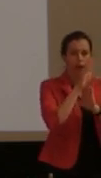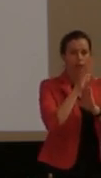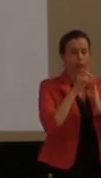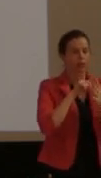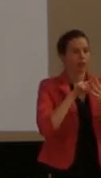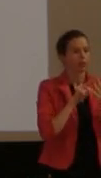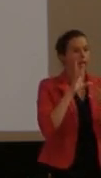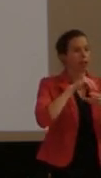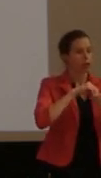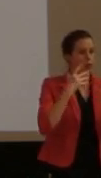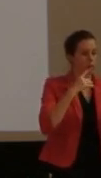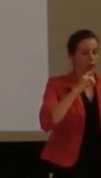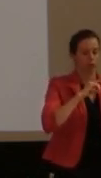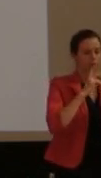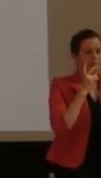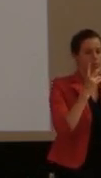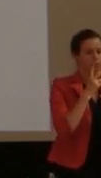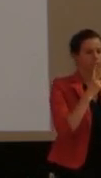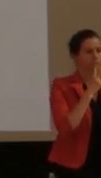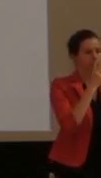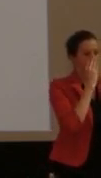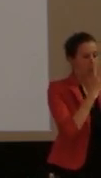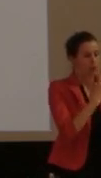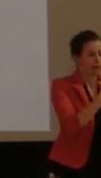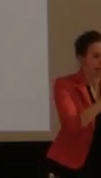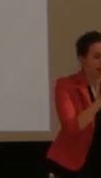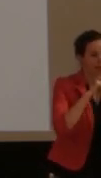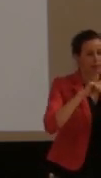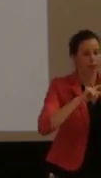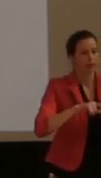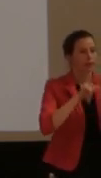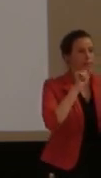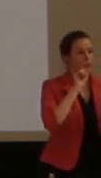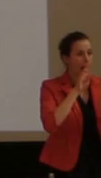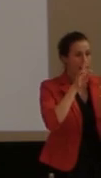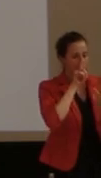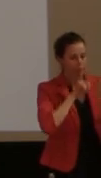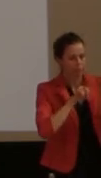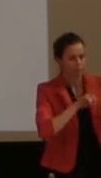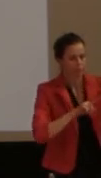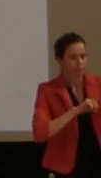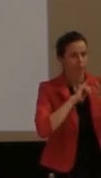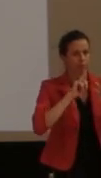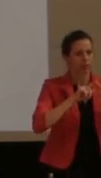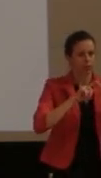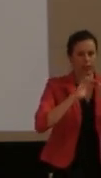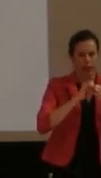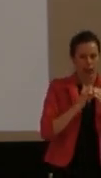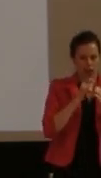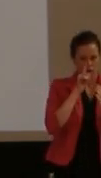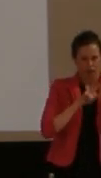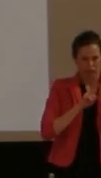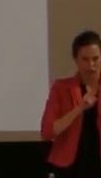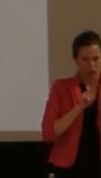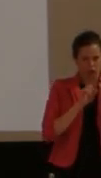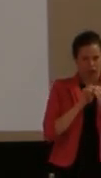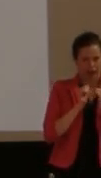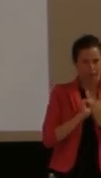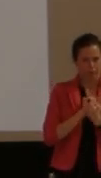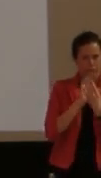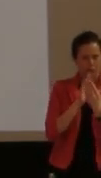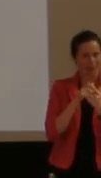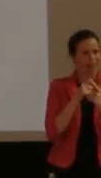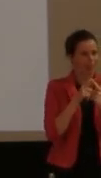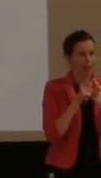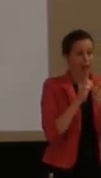is collected, what lab analyses are done, what research is conducted, and how data gets responsibly returned to